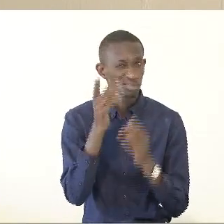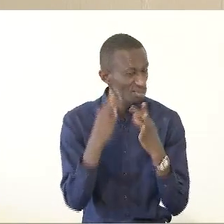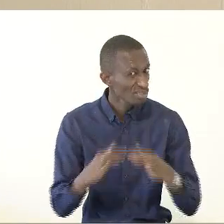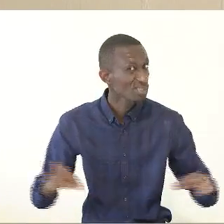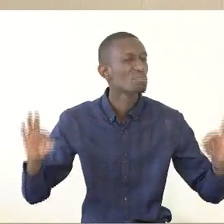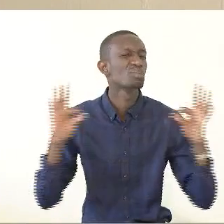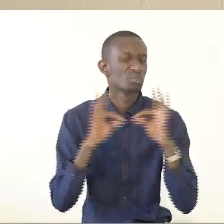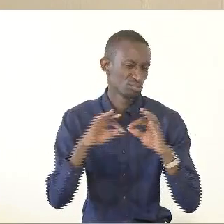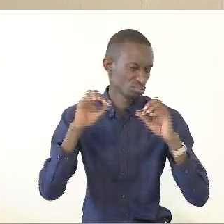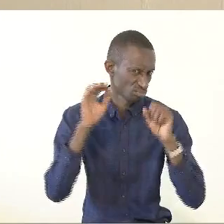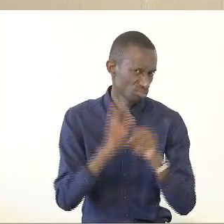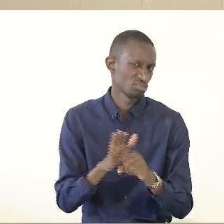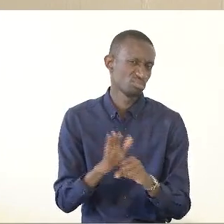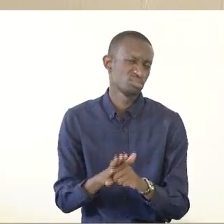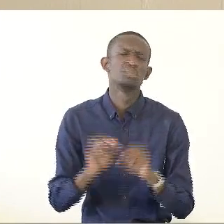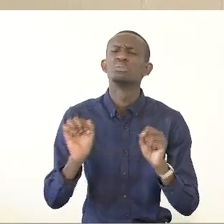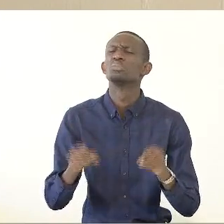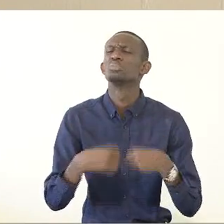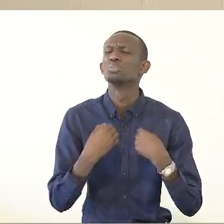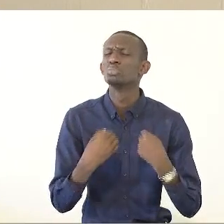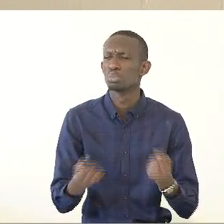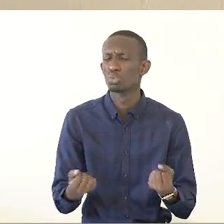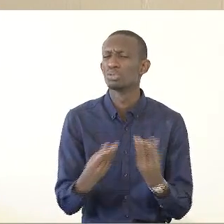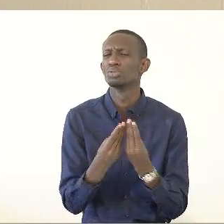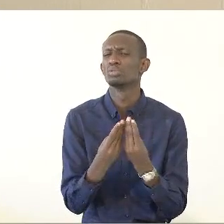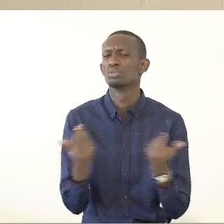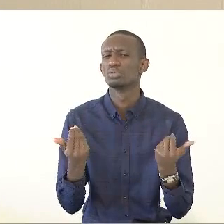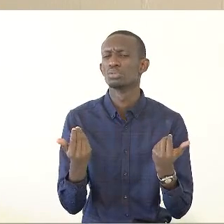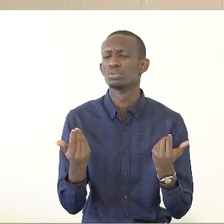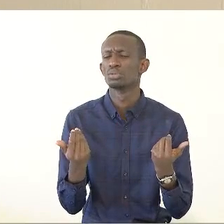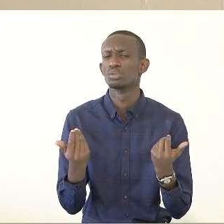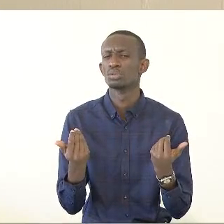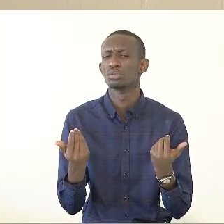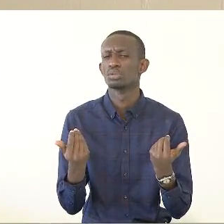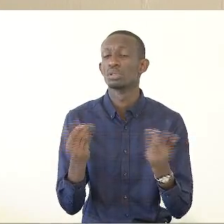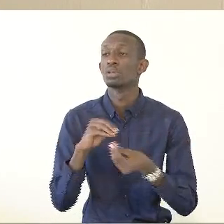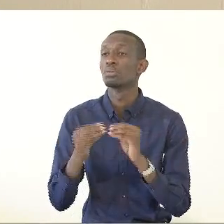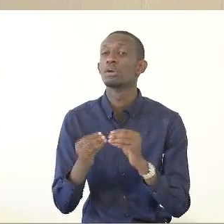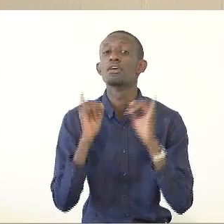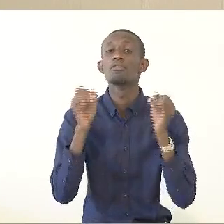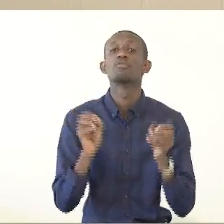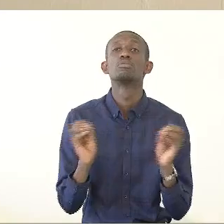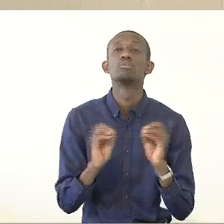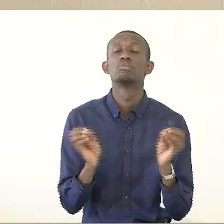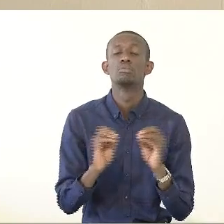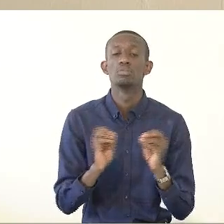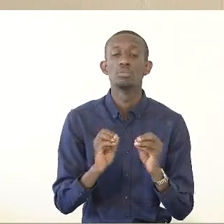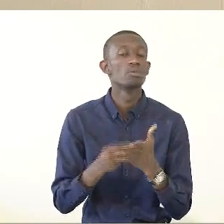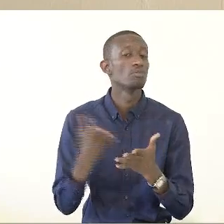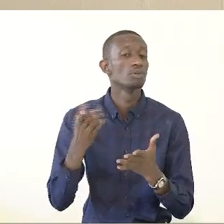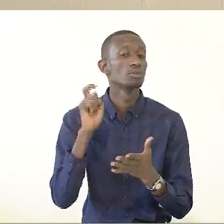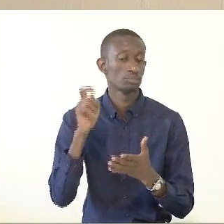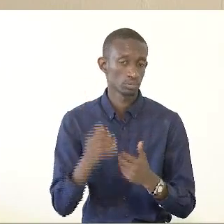can't solve by graphical methods if you don't have the values for x. You should, even though you may not be given to